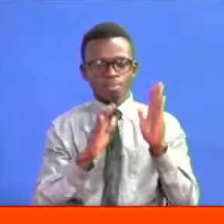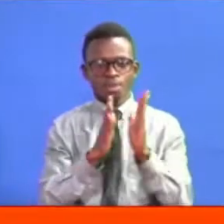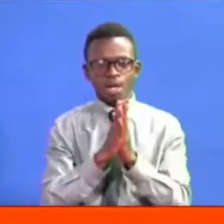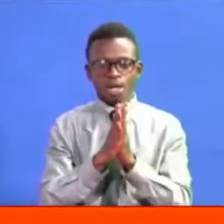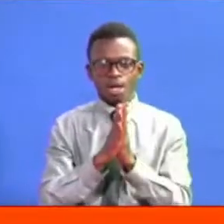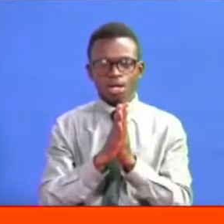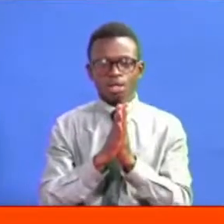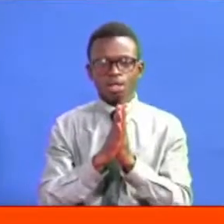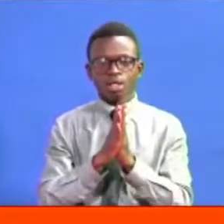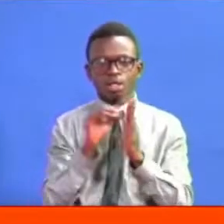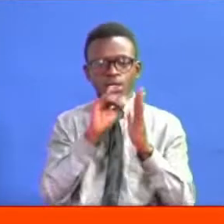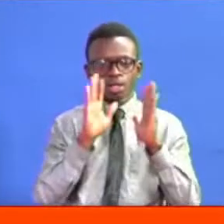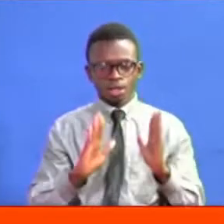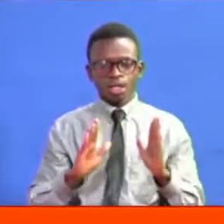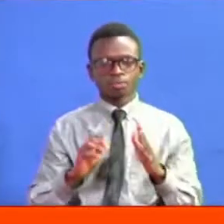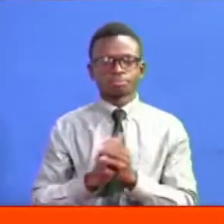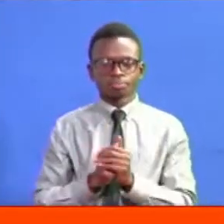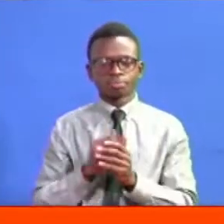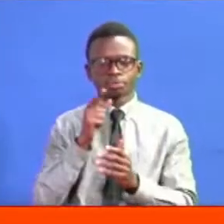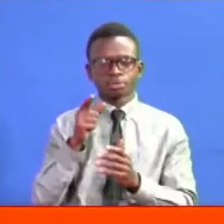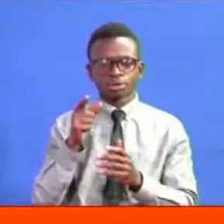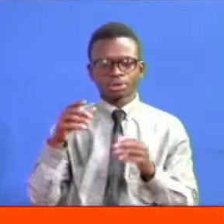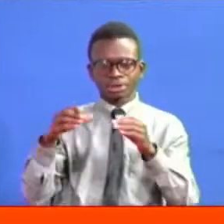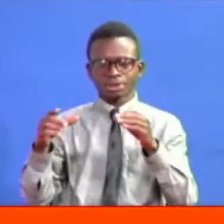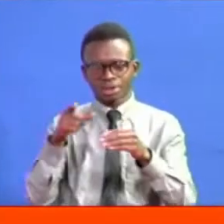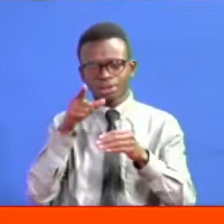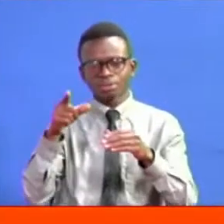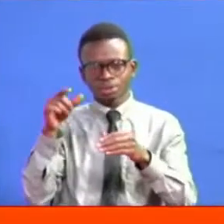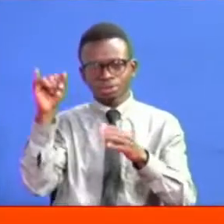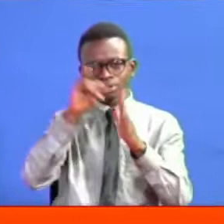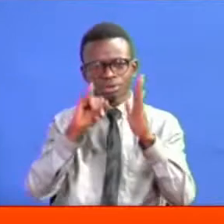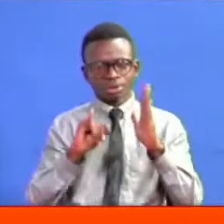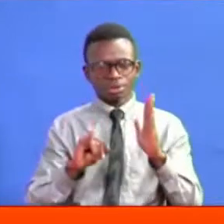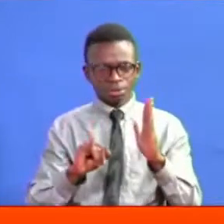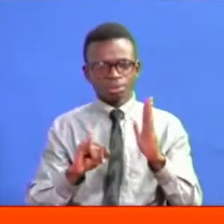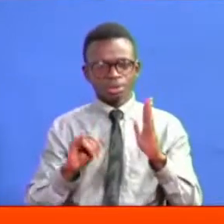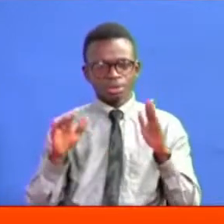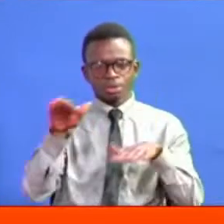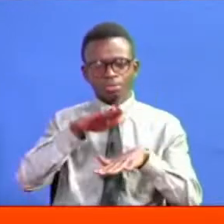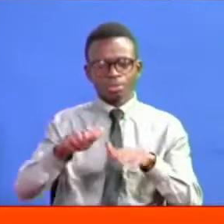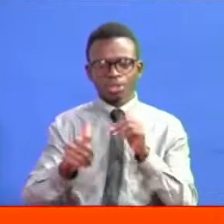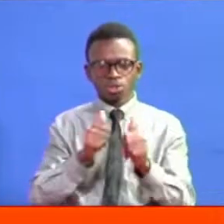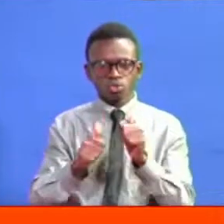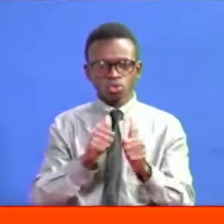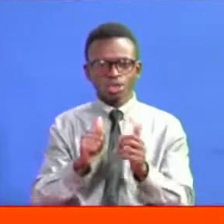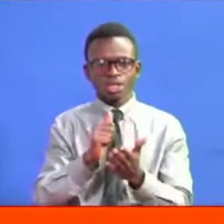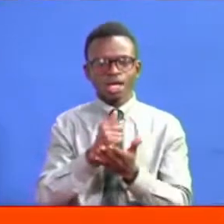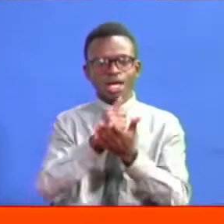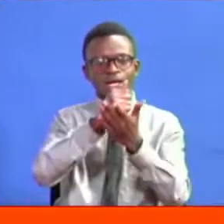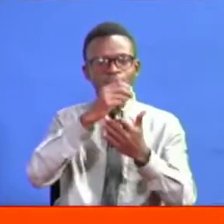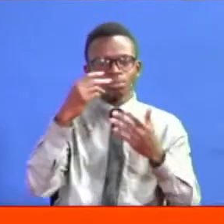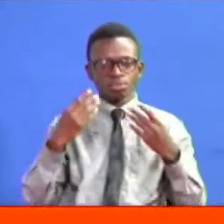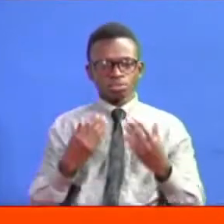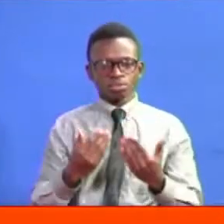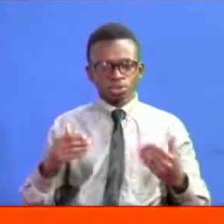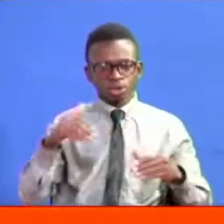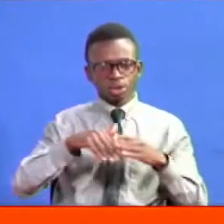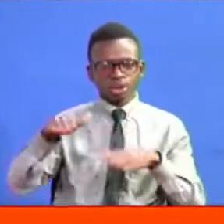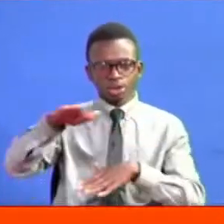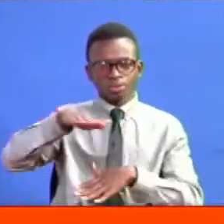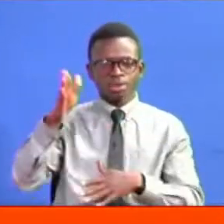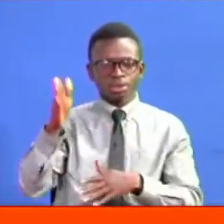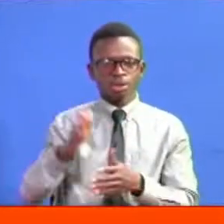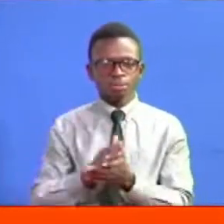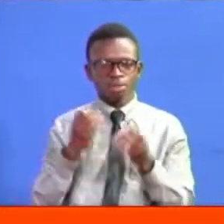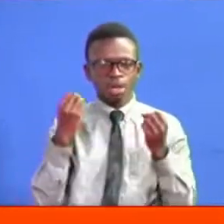Club. Mukuro Art Club is a painting studio that takes pride in apprenticing children from the slums. Many children living in the streets are